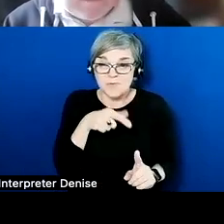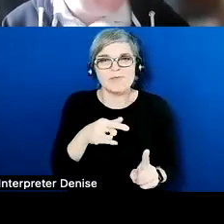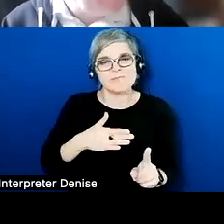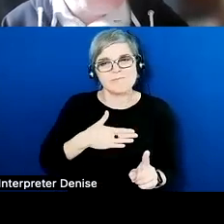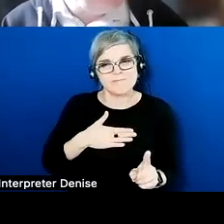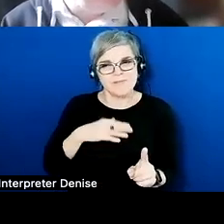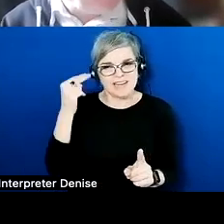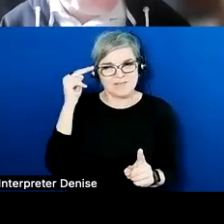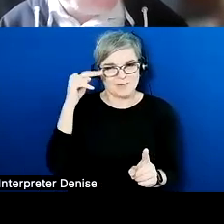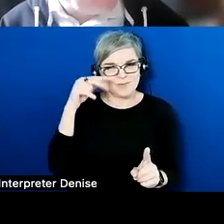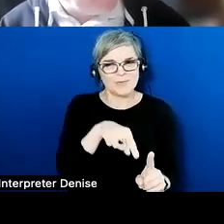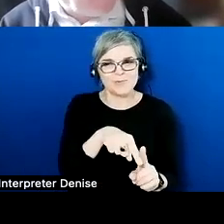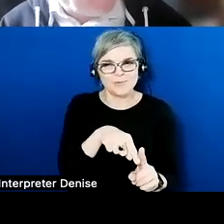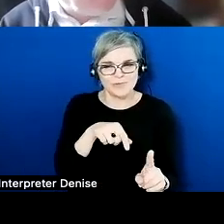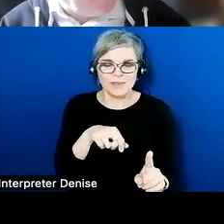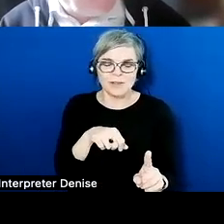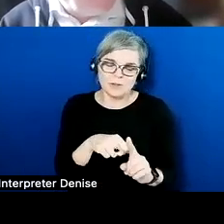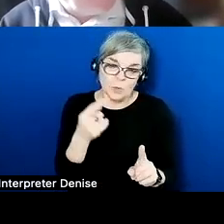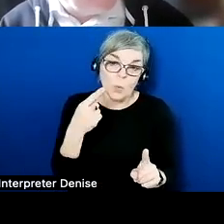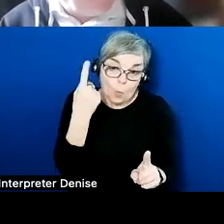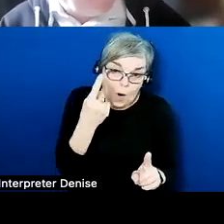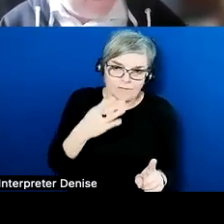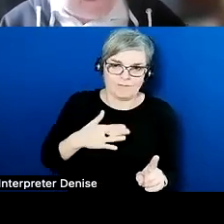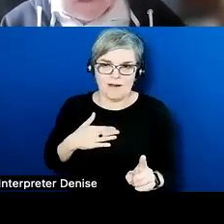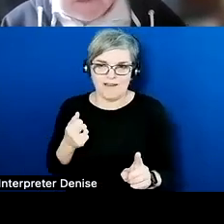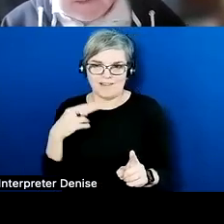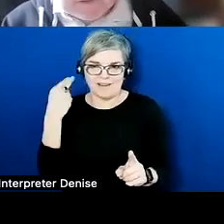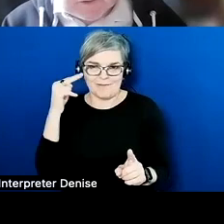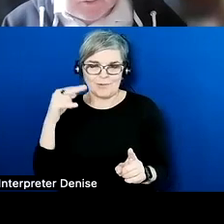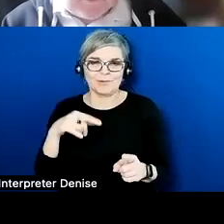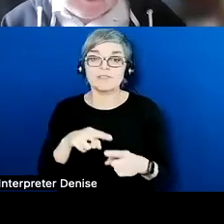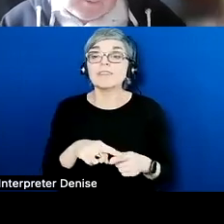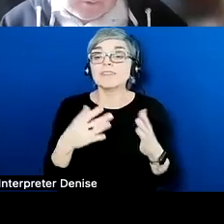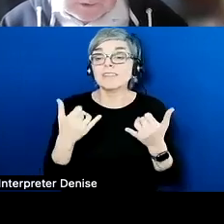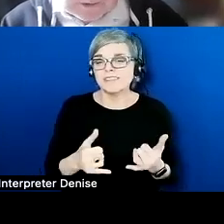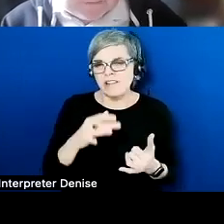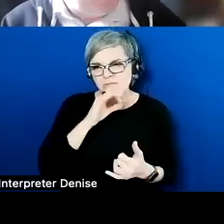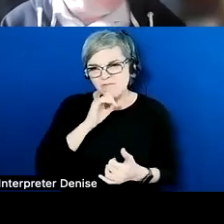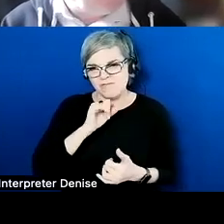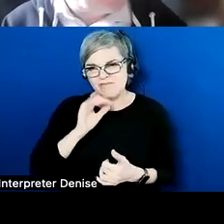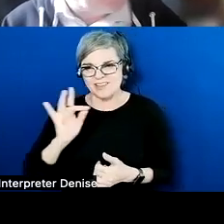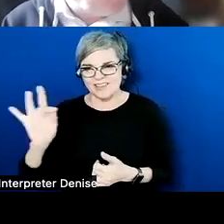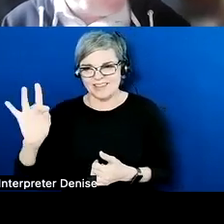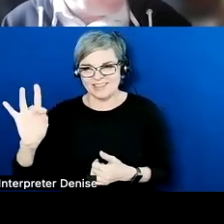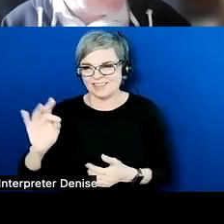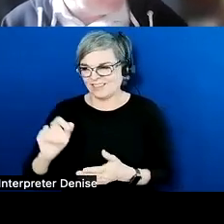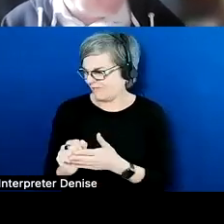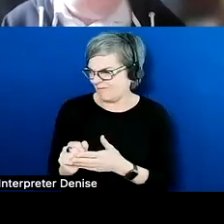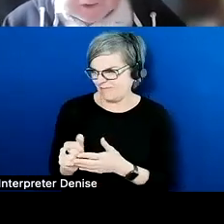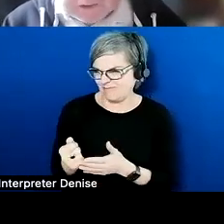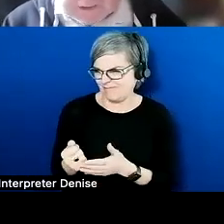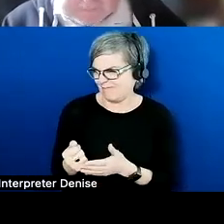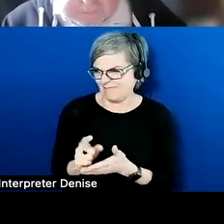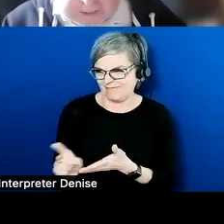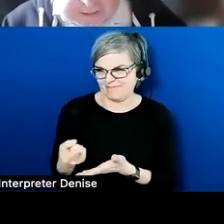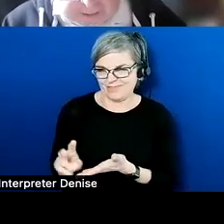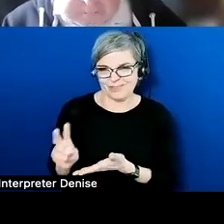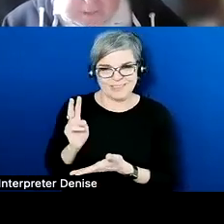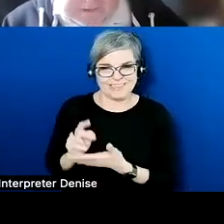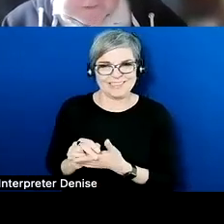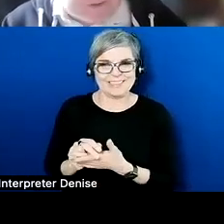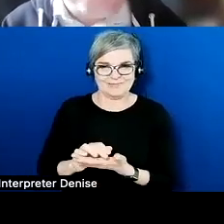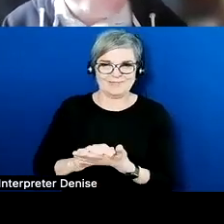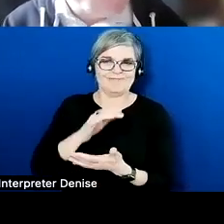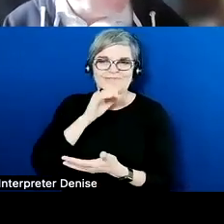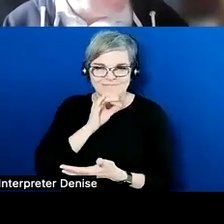one of my nephews, and he's now 8 years old. He was just a few weeks ago, but this is him just a